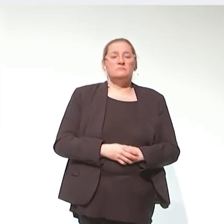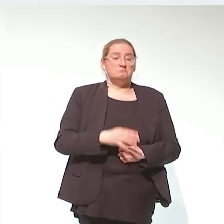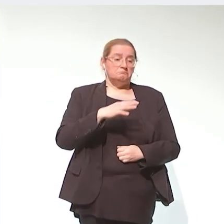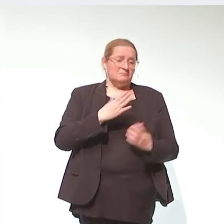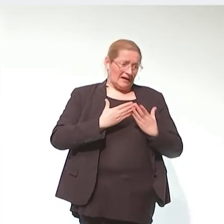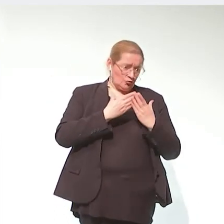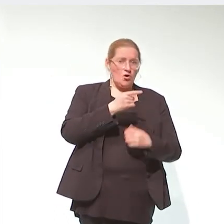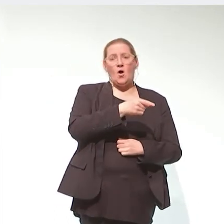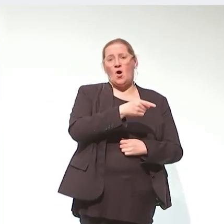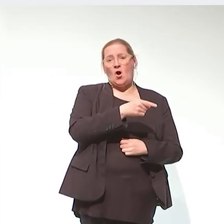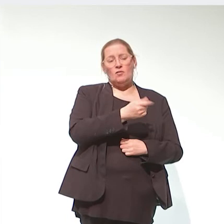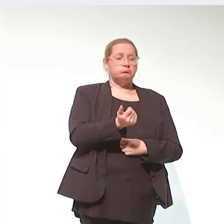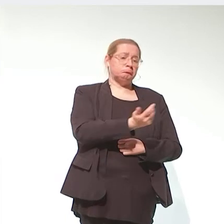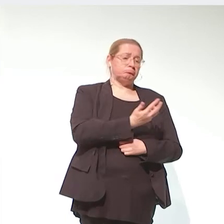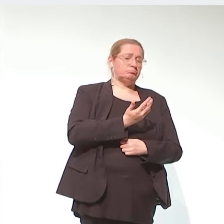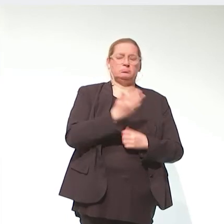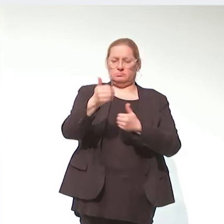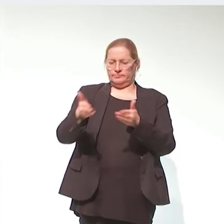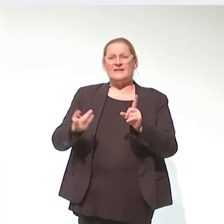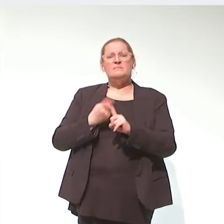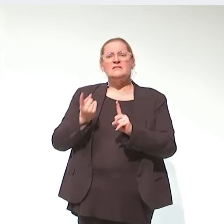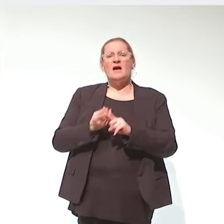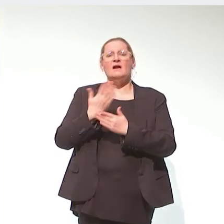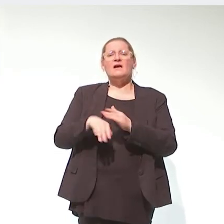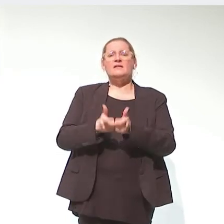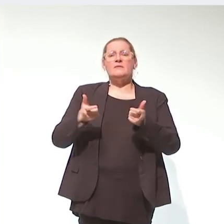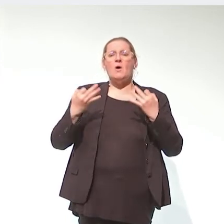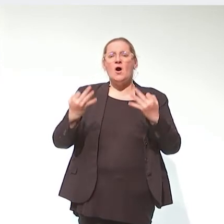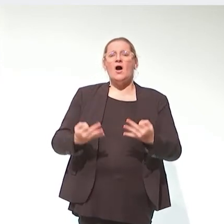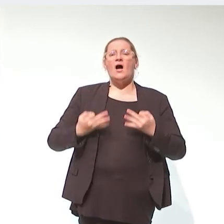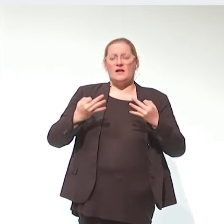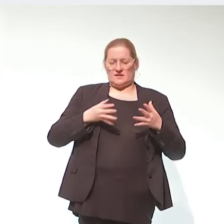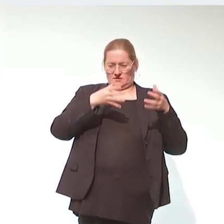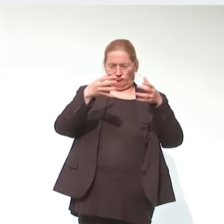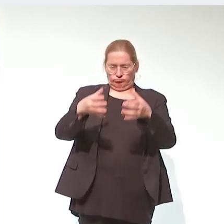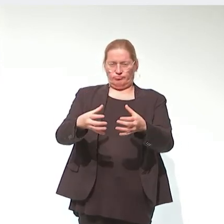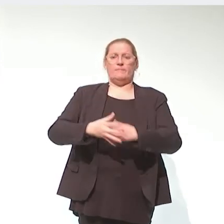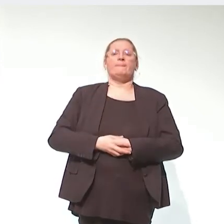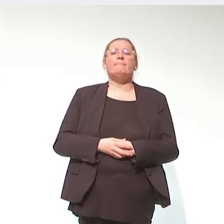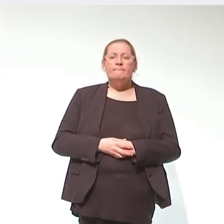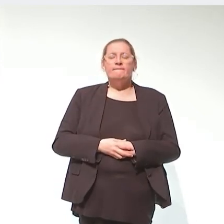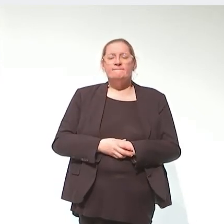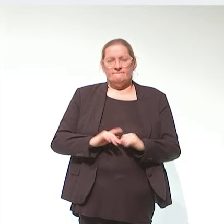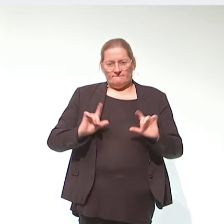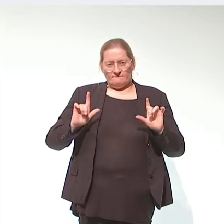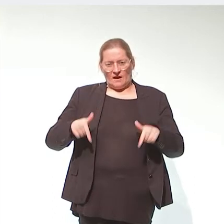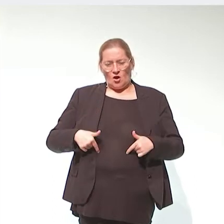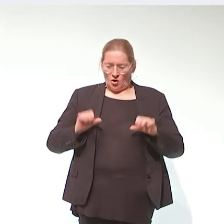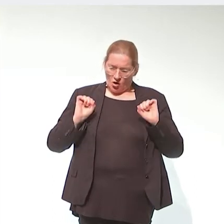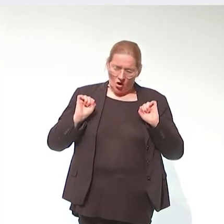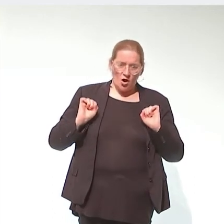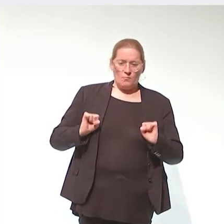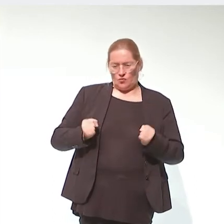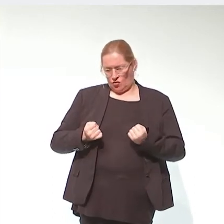school and have been prepared by the school through vocational training have the opportunity for assessment